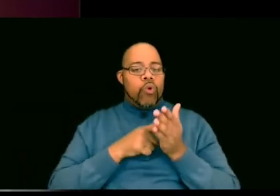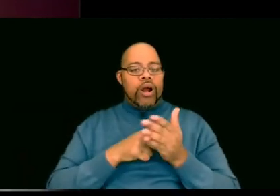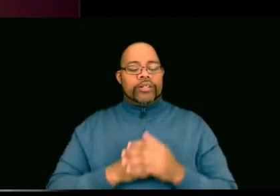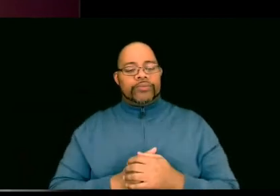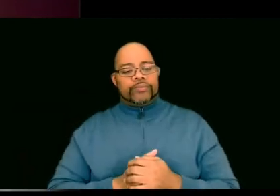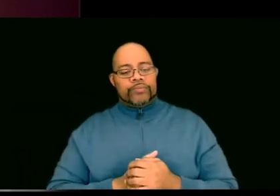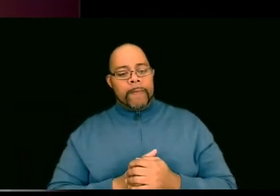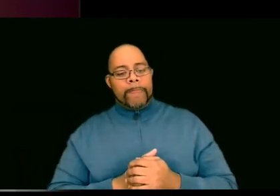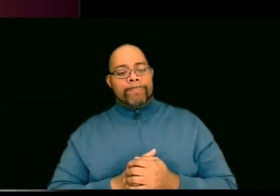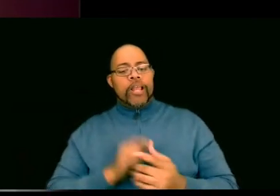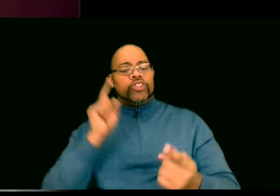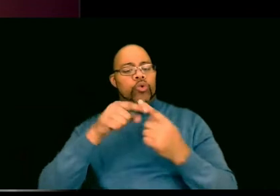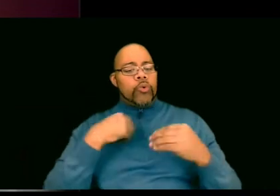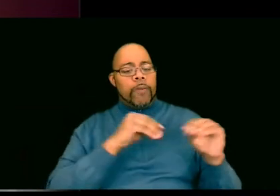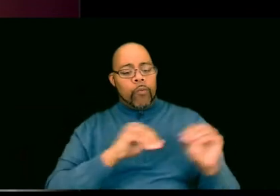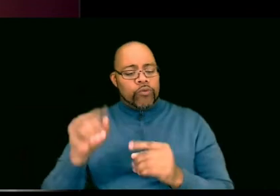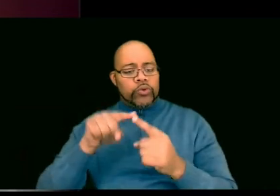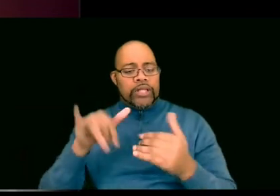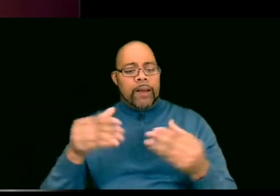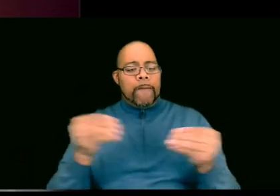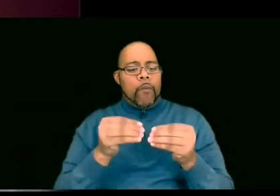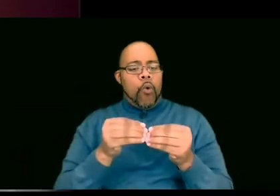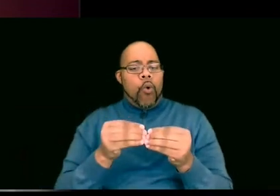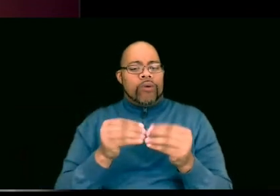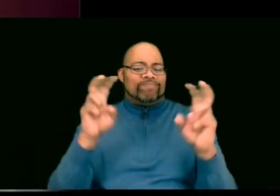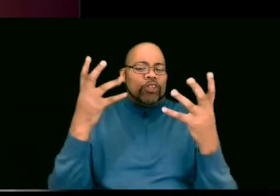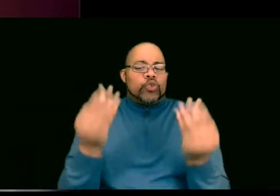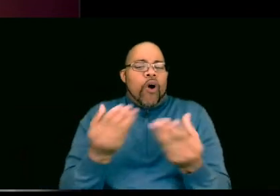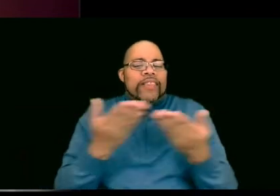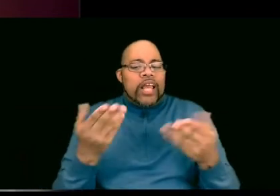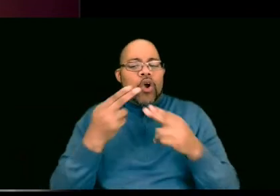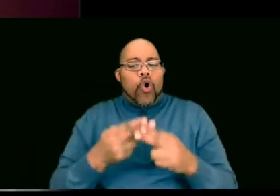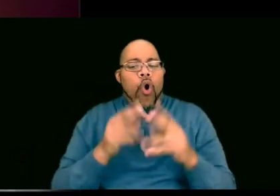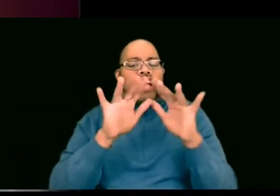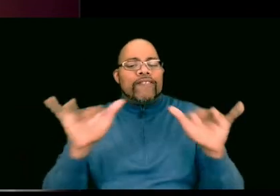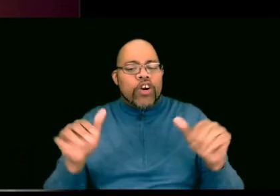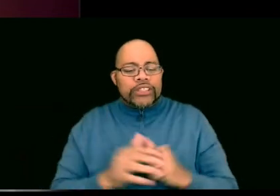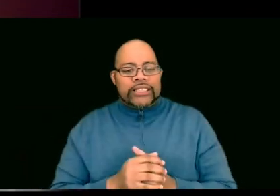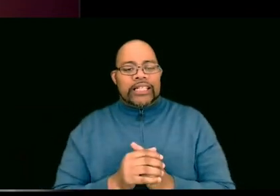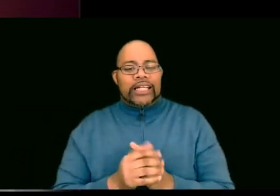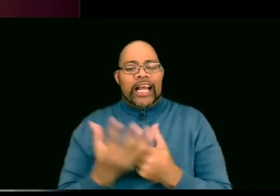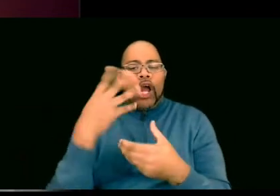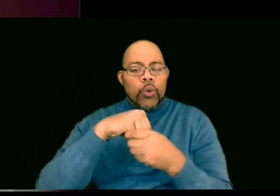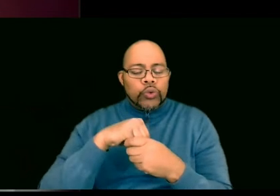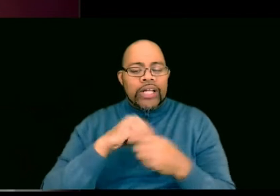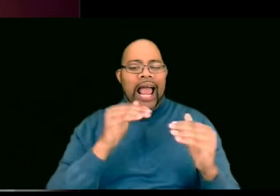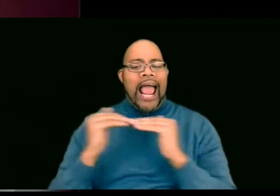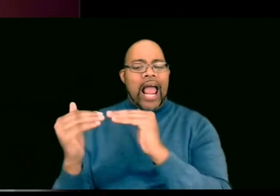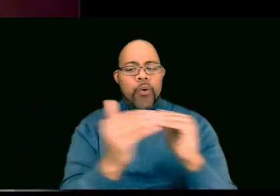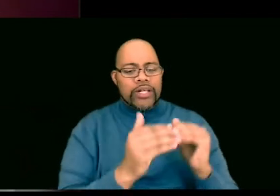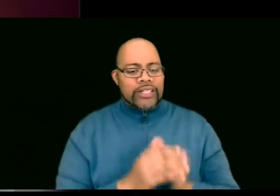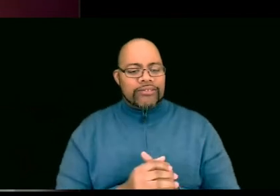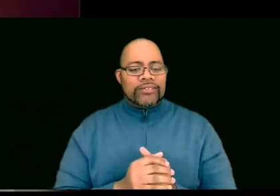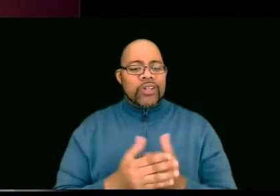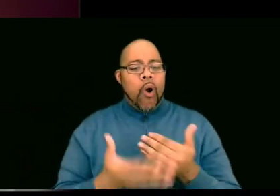being required legally. Until we moved into this more soft thing called diversity, inclusion,